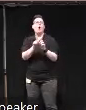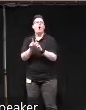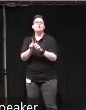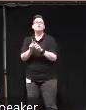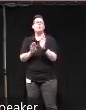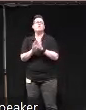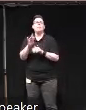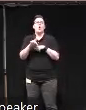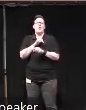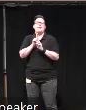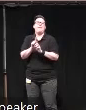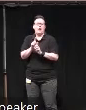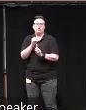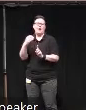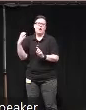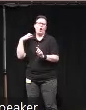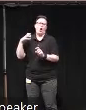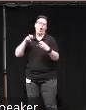the faculty who